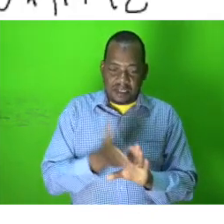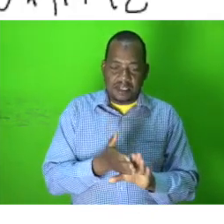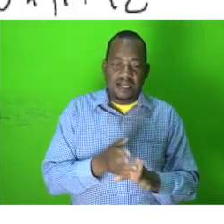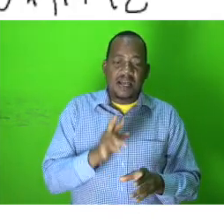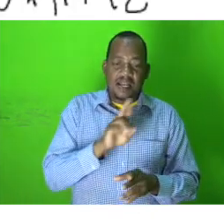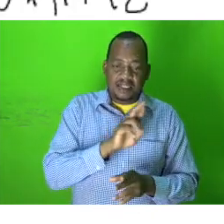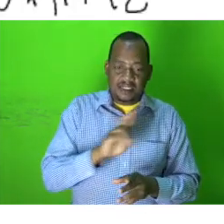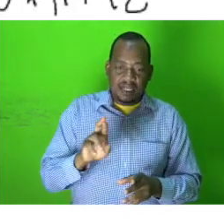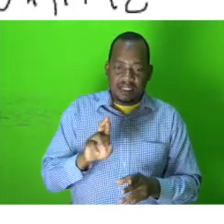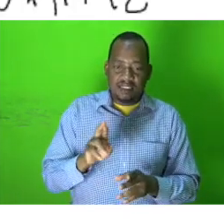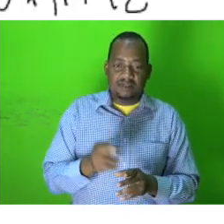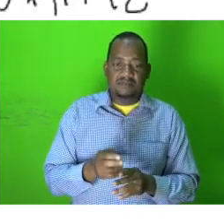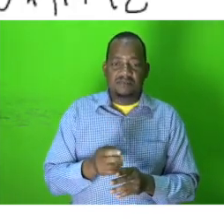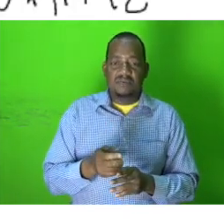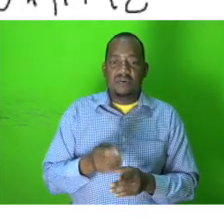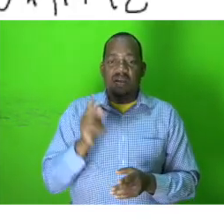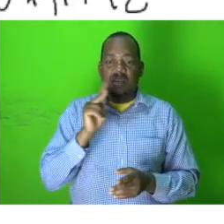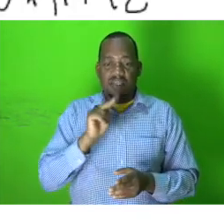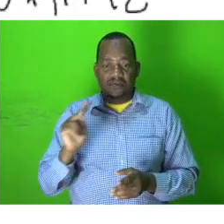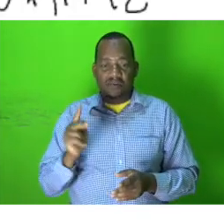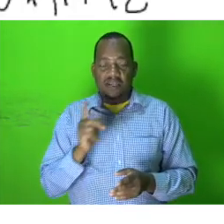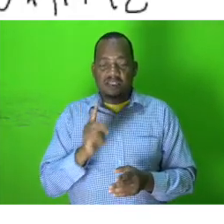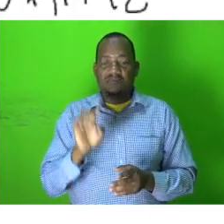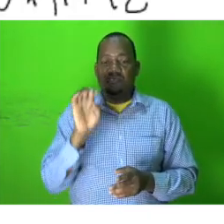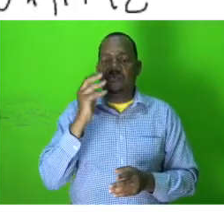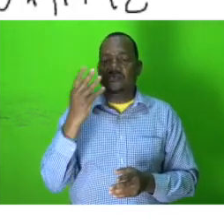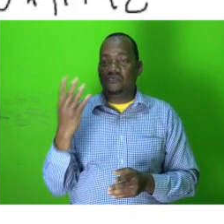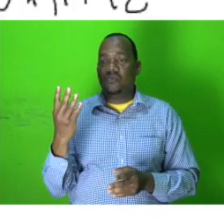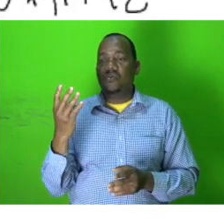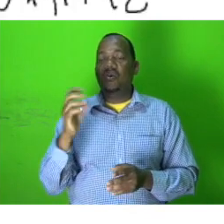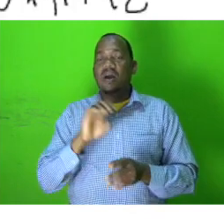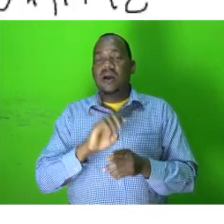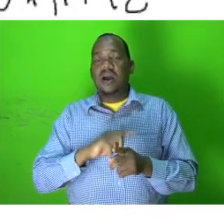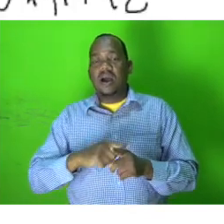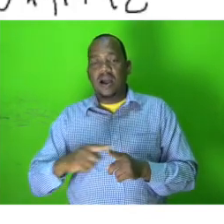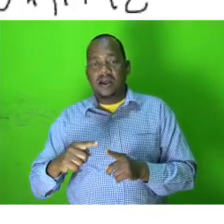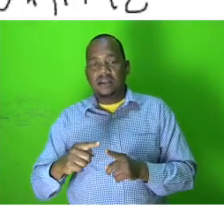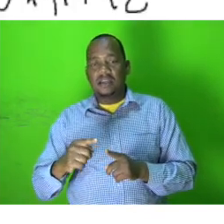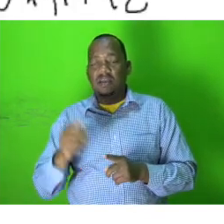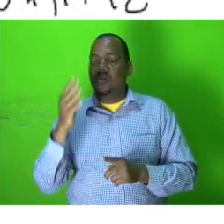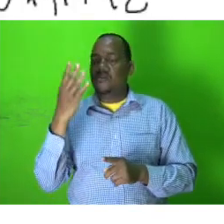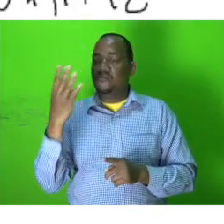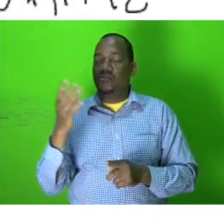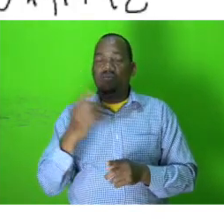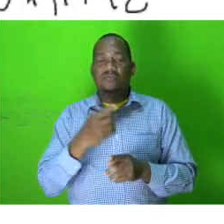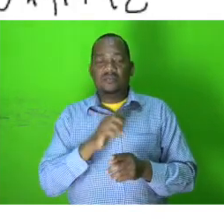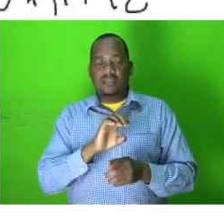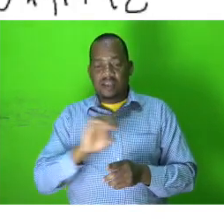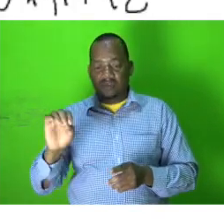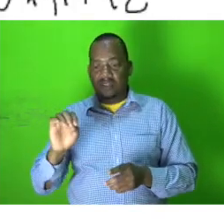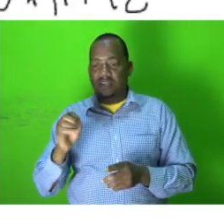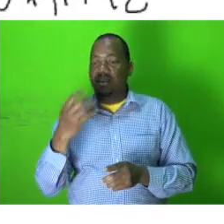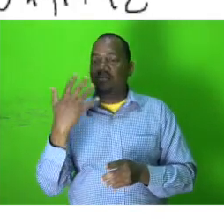through the farmers bank without inform Kiula of 400 is and if